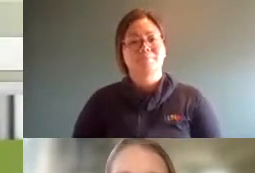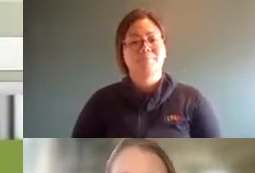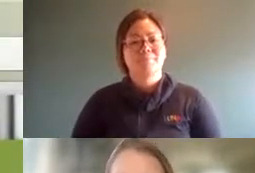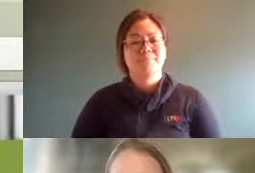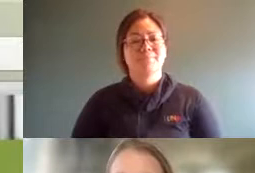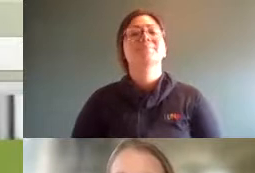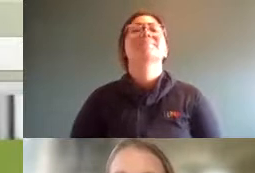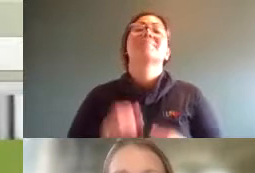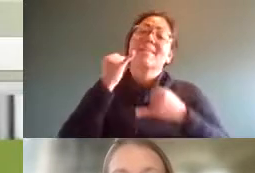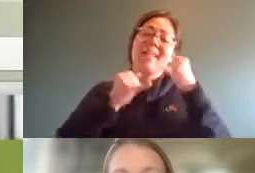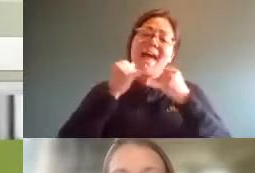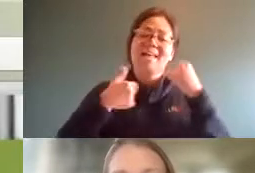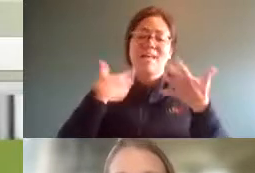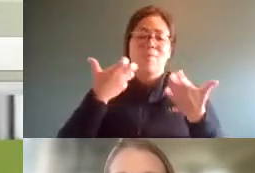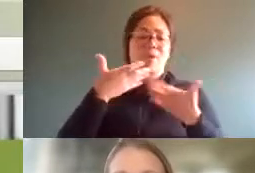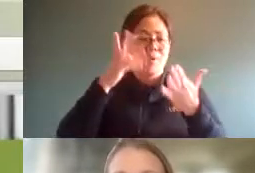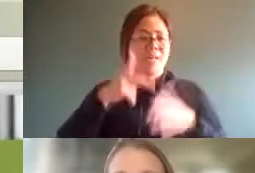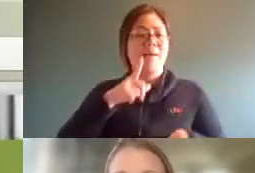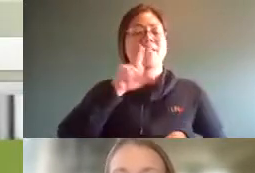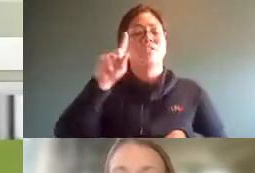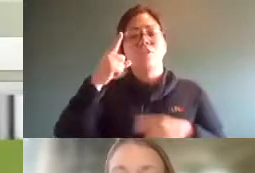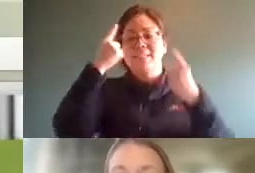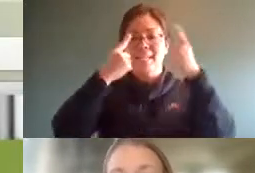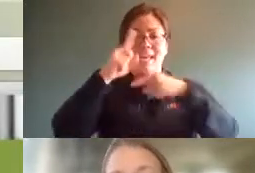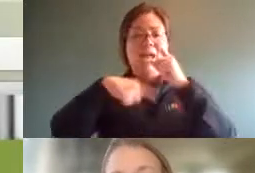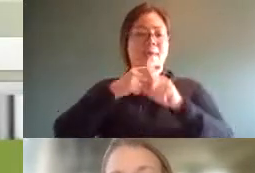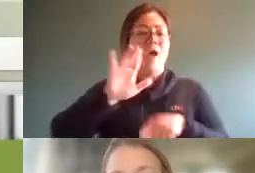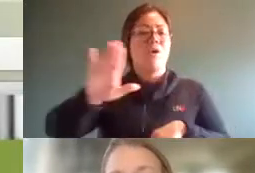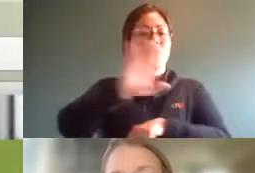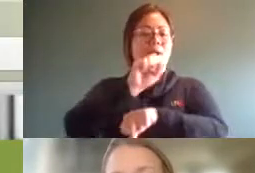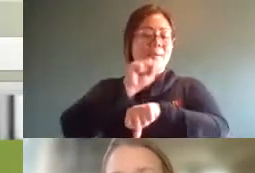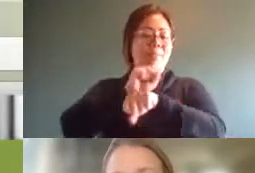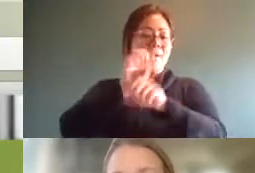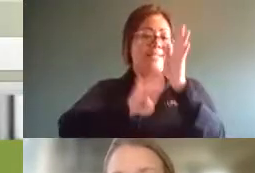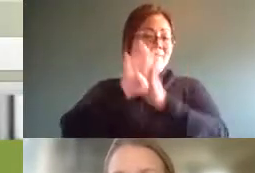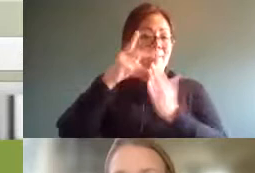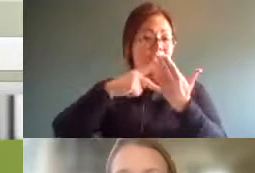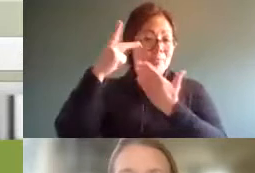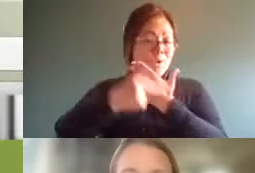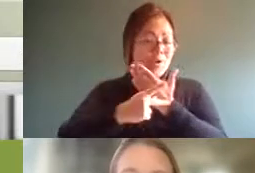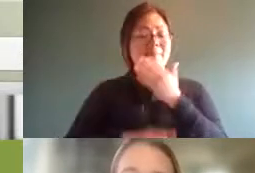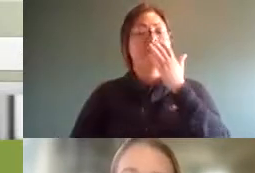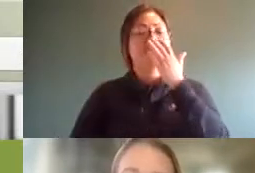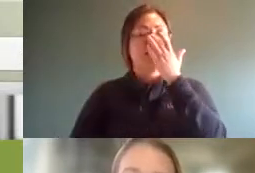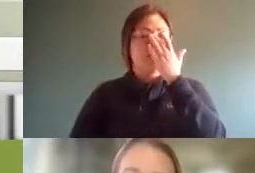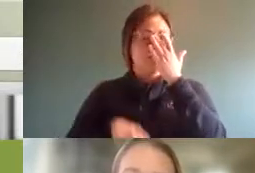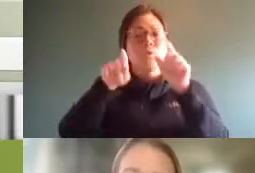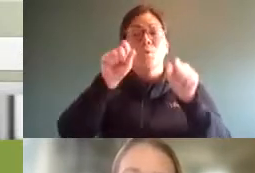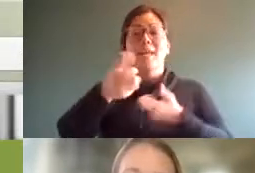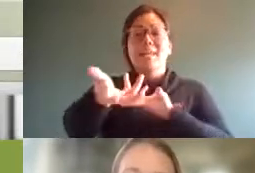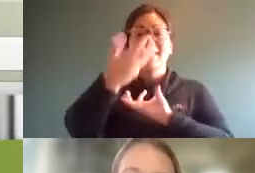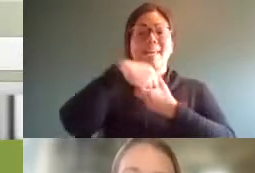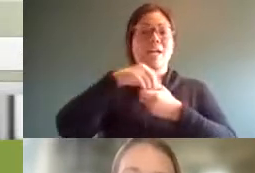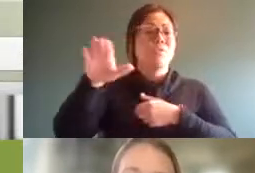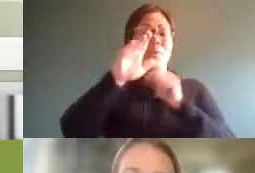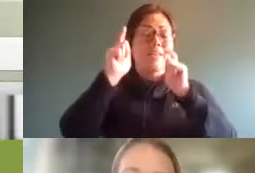And the last thing I wanted to point out was just thinking about your employee development programs. So you can engage your entire